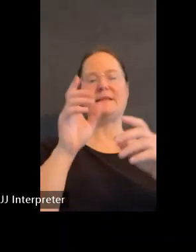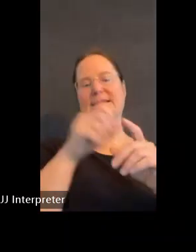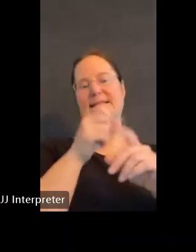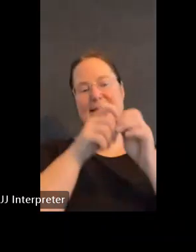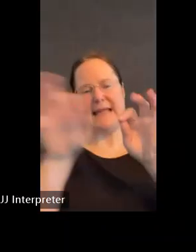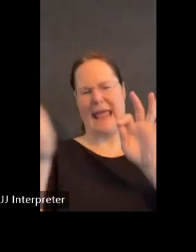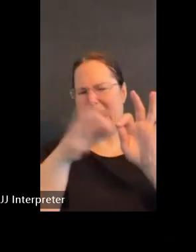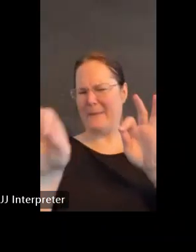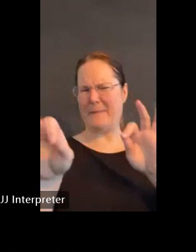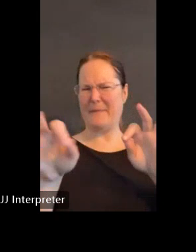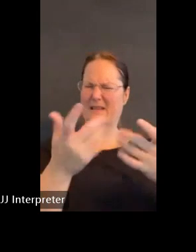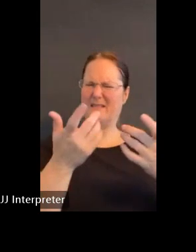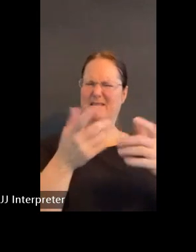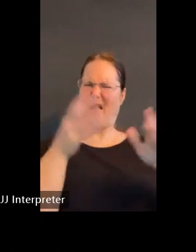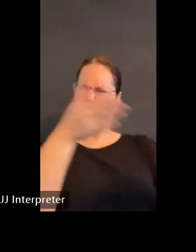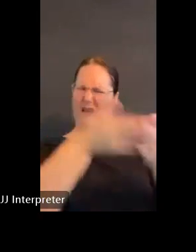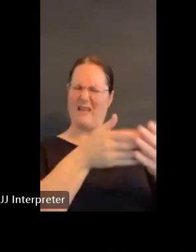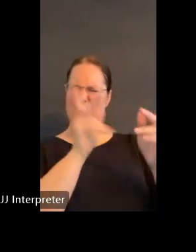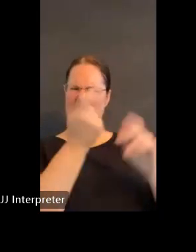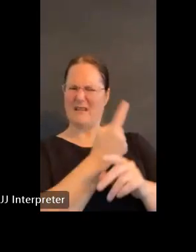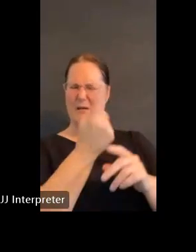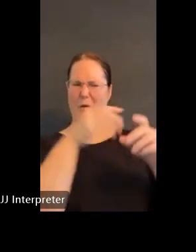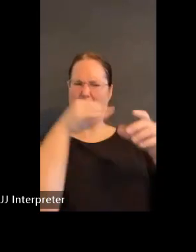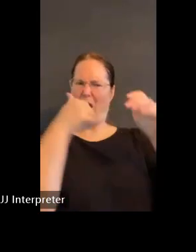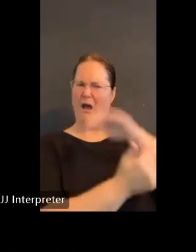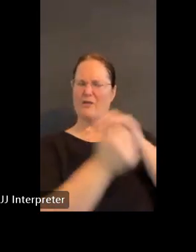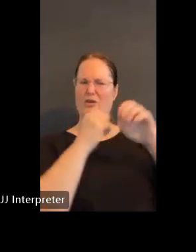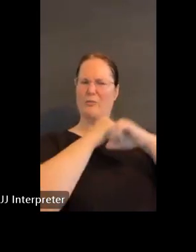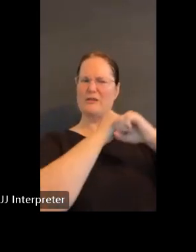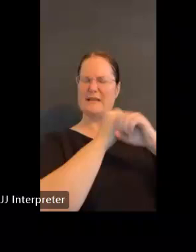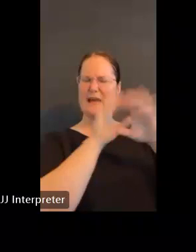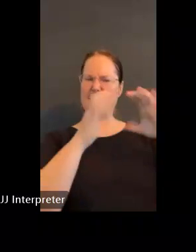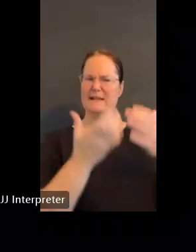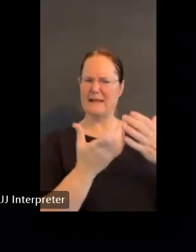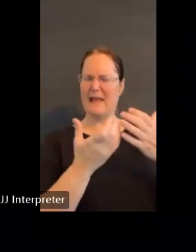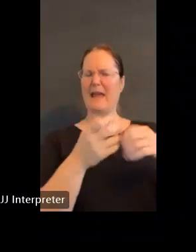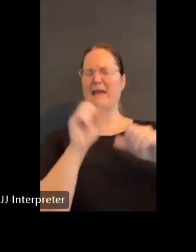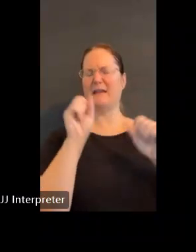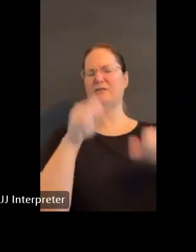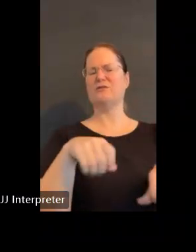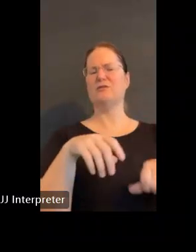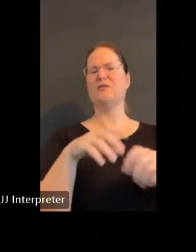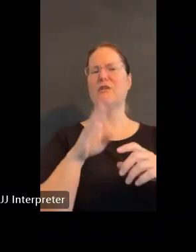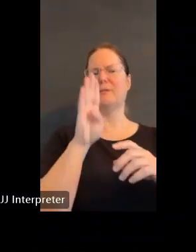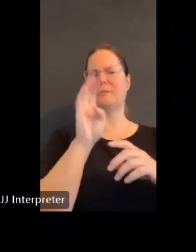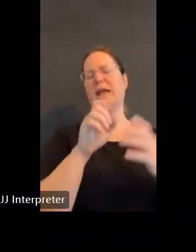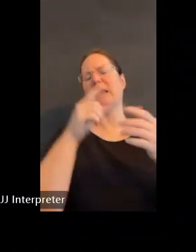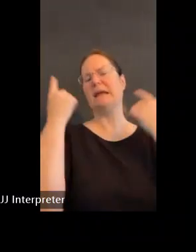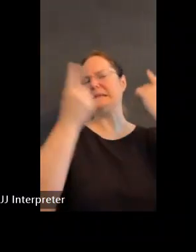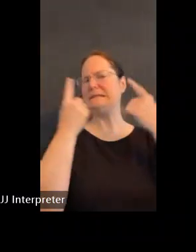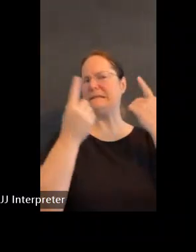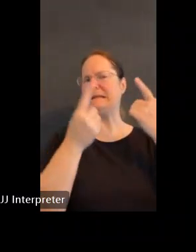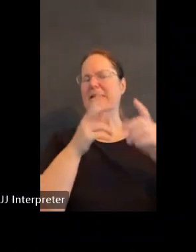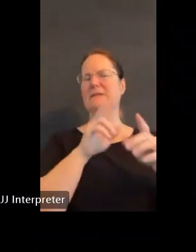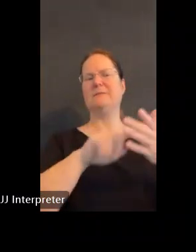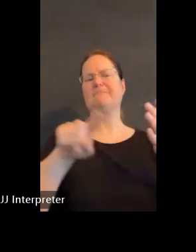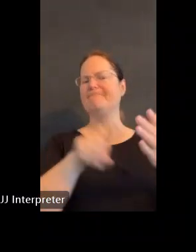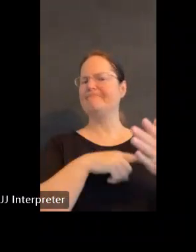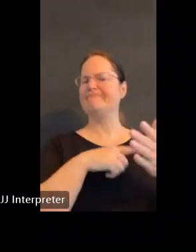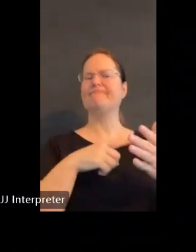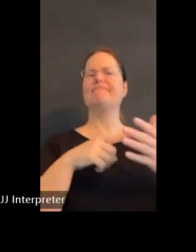in a protected class. Discriminatory inquiries, so asking if someone's part of a protected class when they're applying